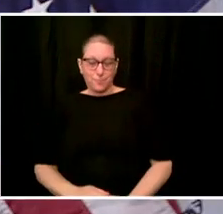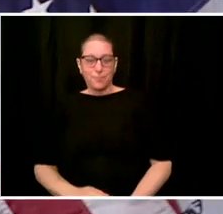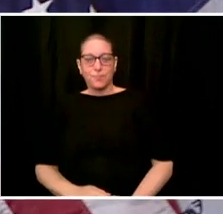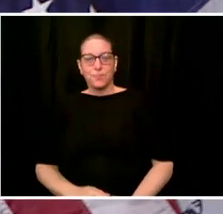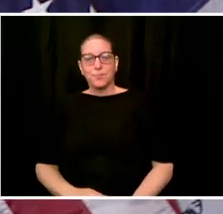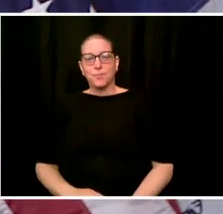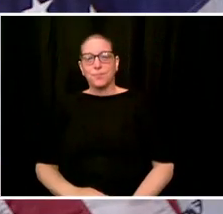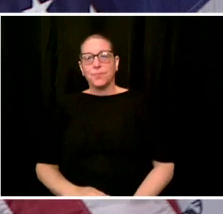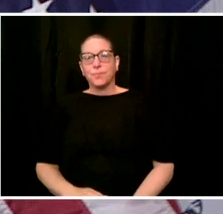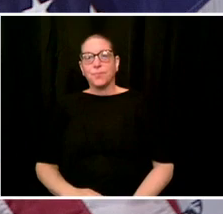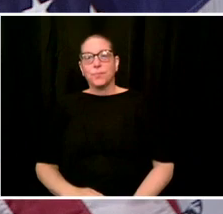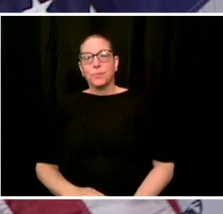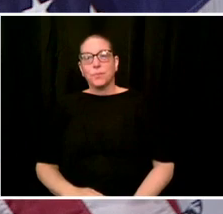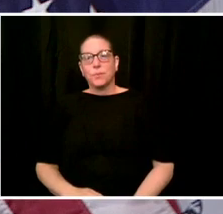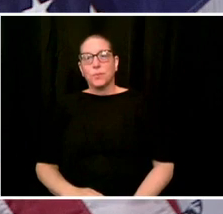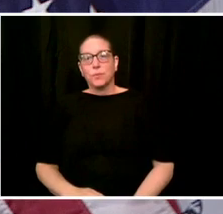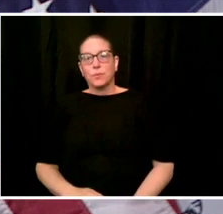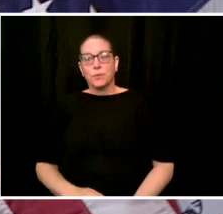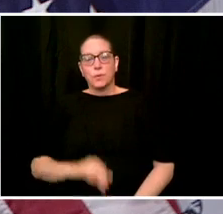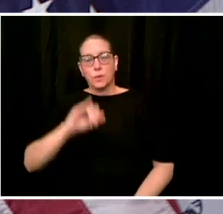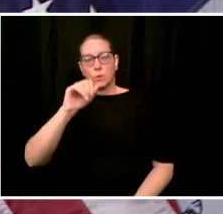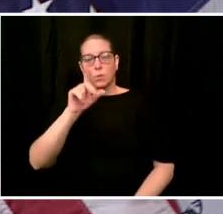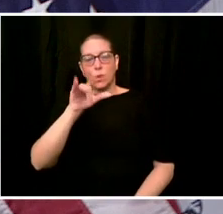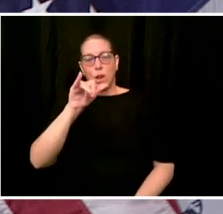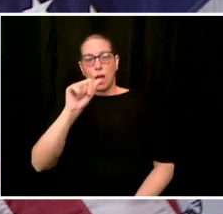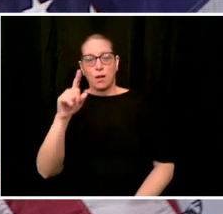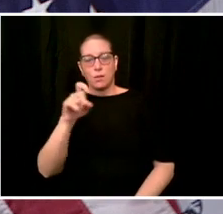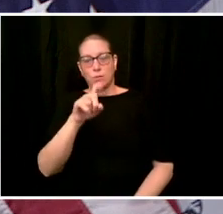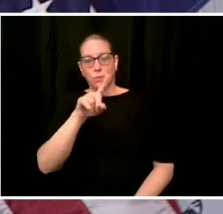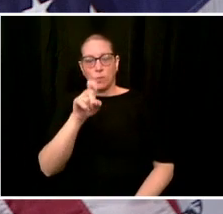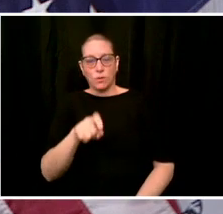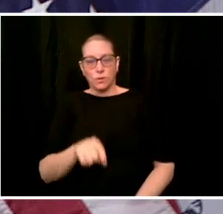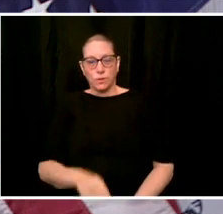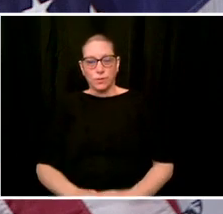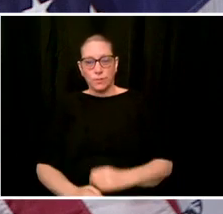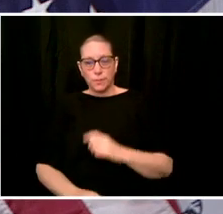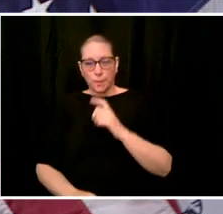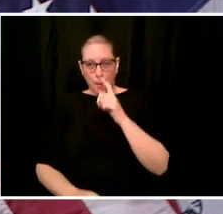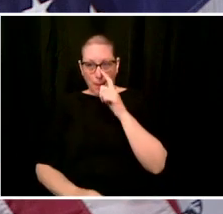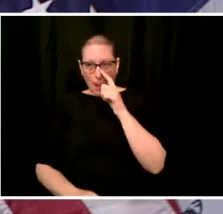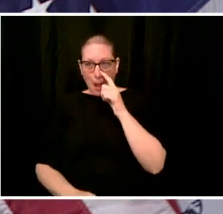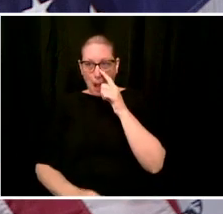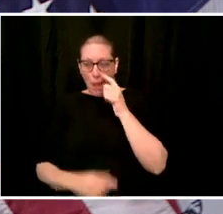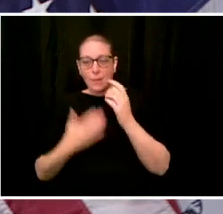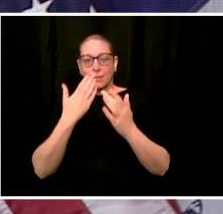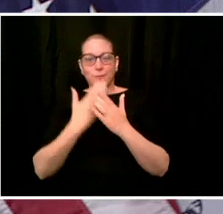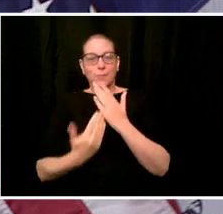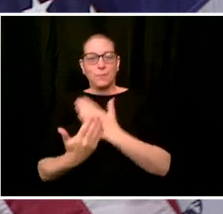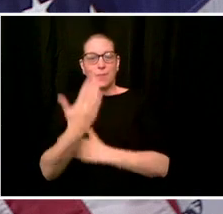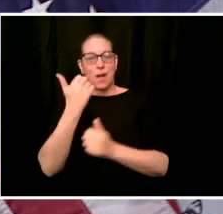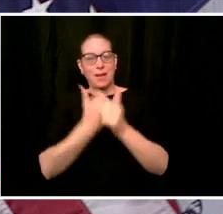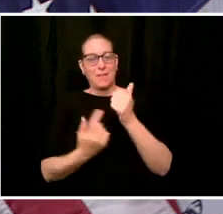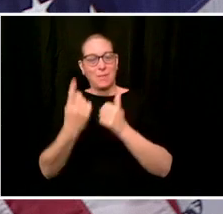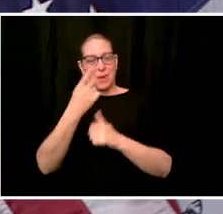Hey, good morning, everyone. I'll just start with a follow-up to Andrea's question